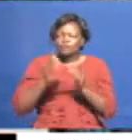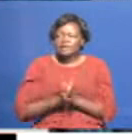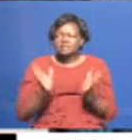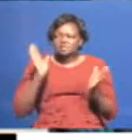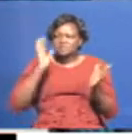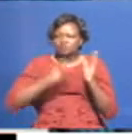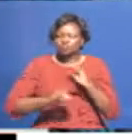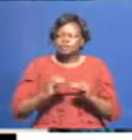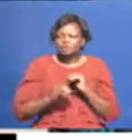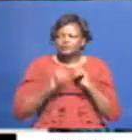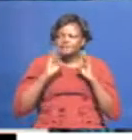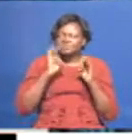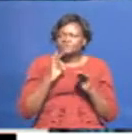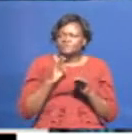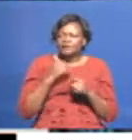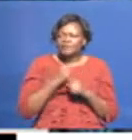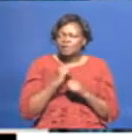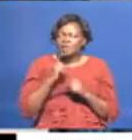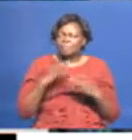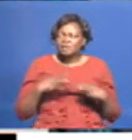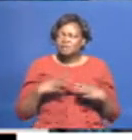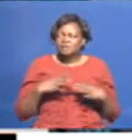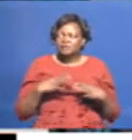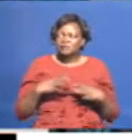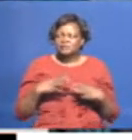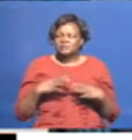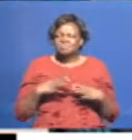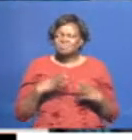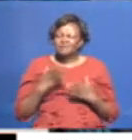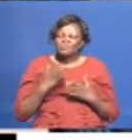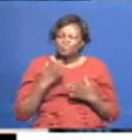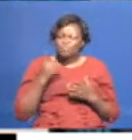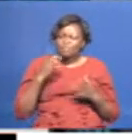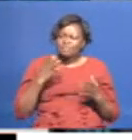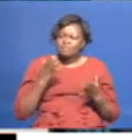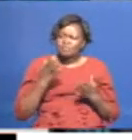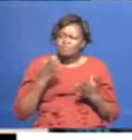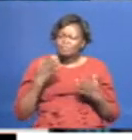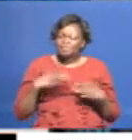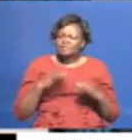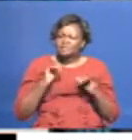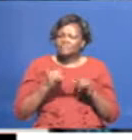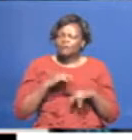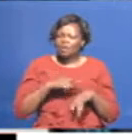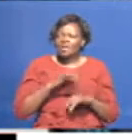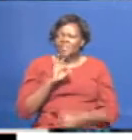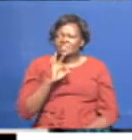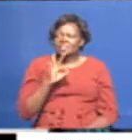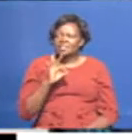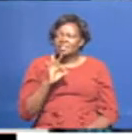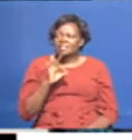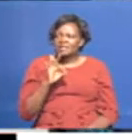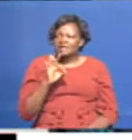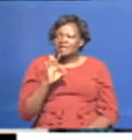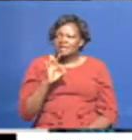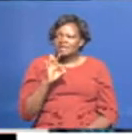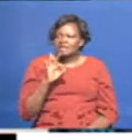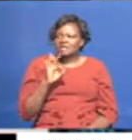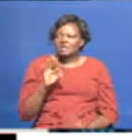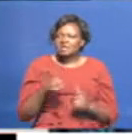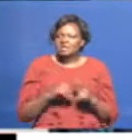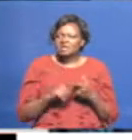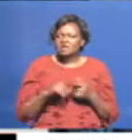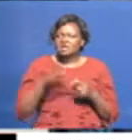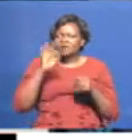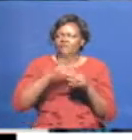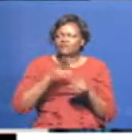Kama kufanya mtu mmoja hapa na chukua karibu 3 hours, masaa matatu, na kupika kura